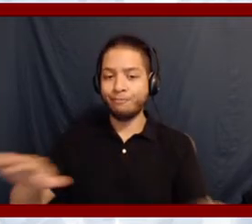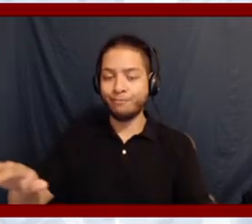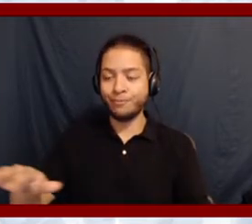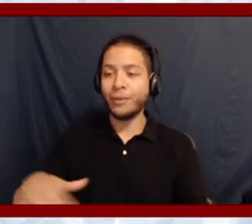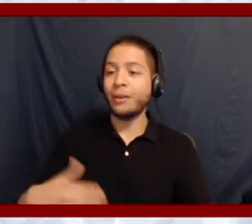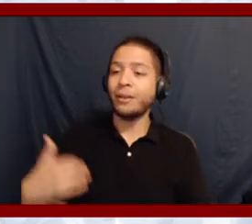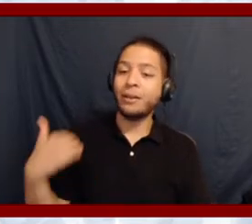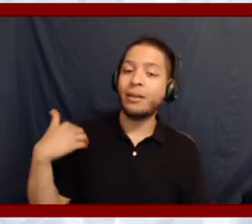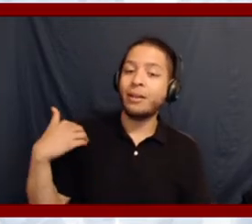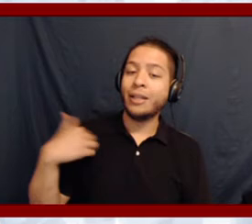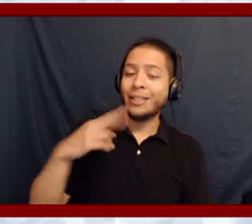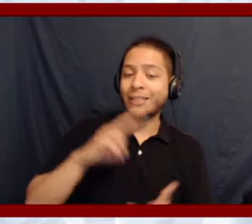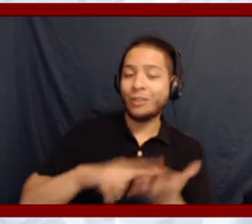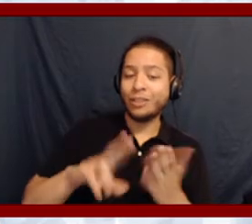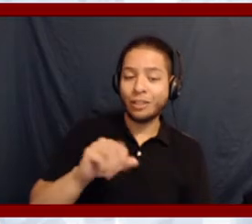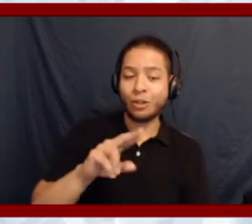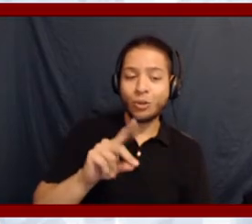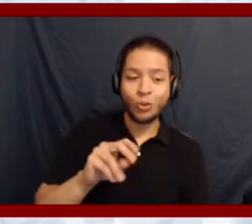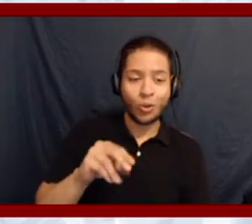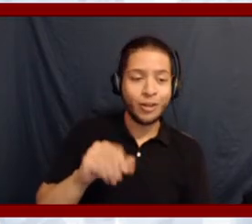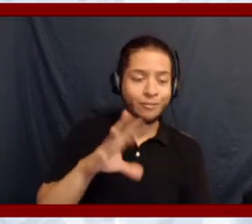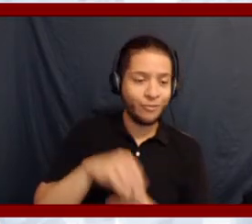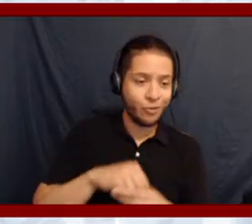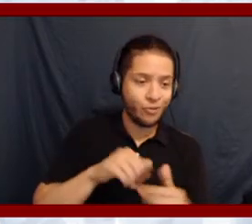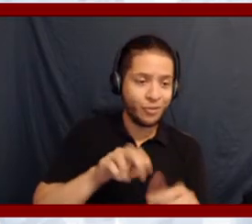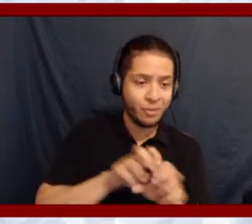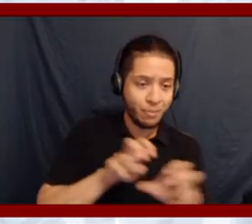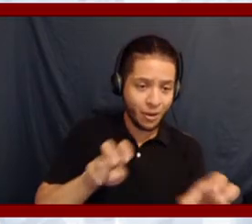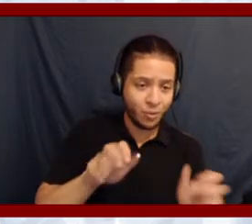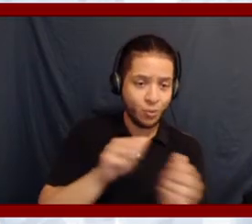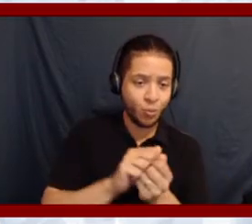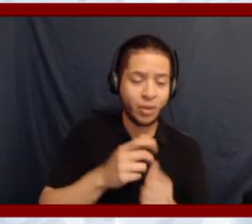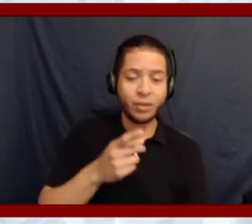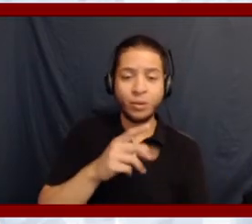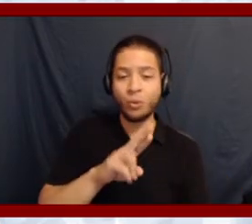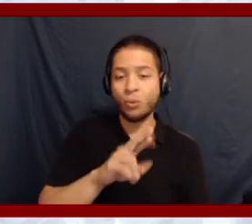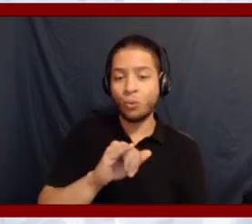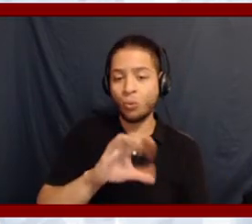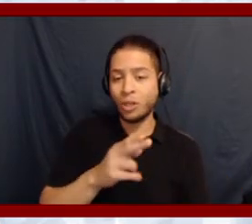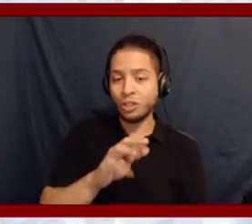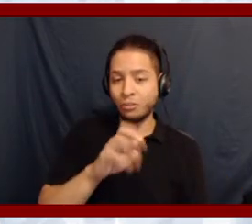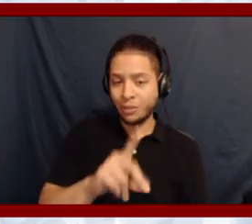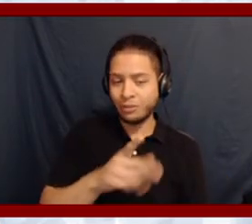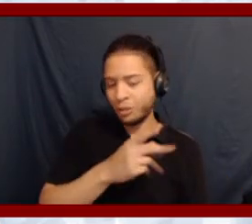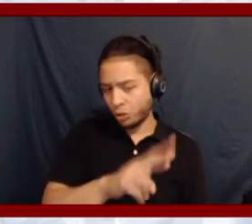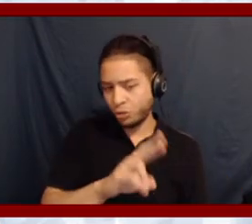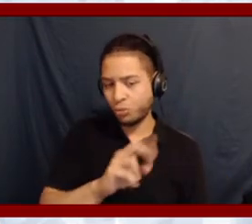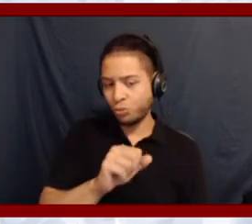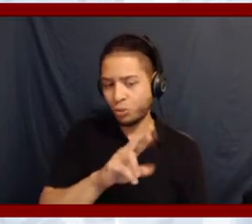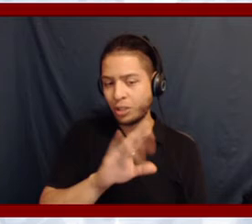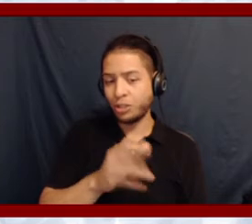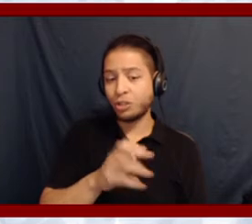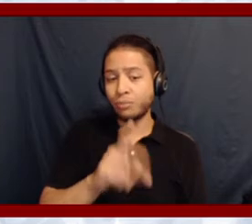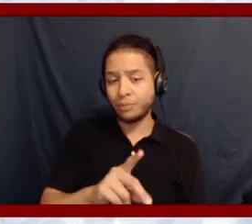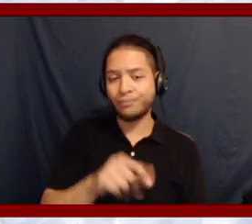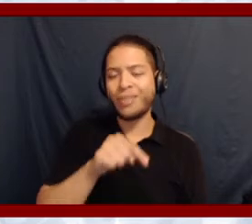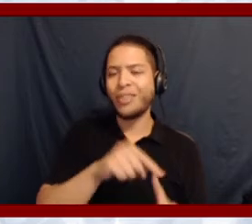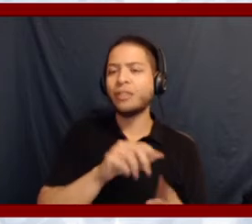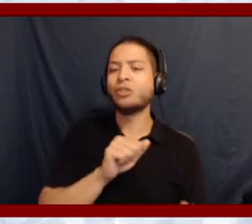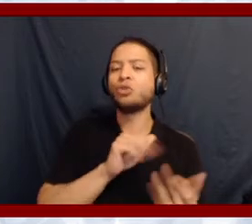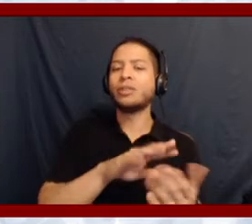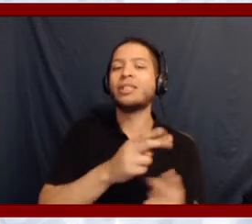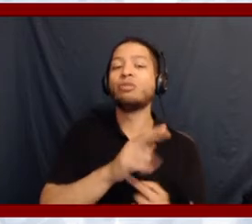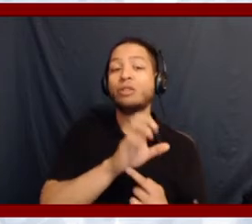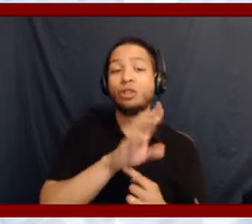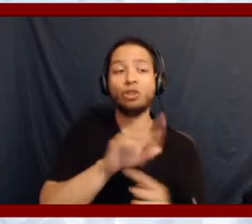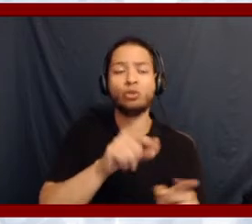panel with Cedric Richmond, and that was focused, you know, in one way, really addressing HBCUs more broadly. This second panel, the Secretary